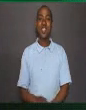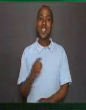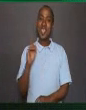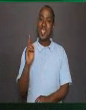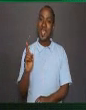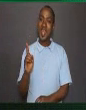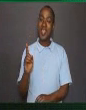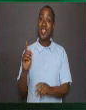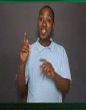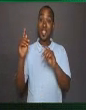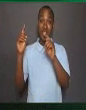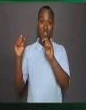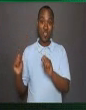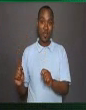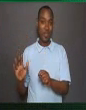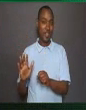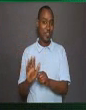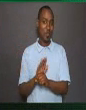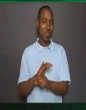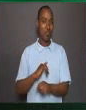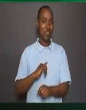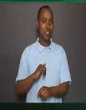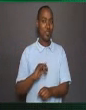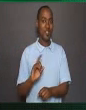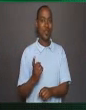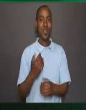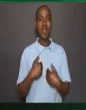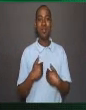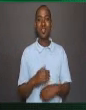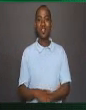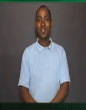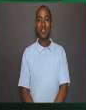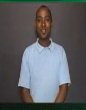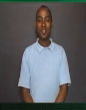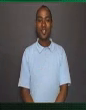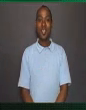Your table should be filled out like this.